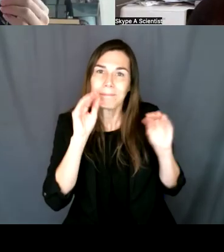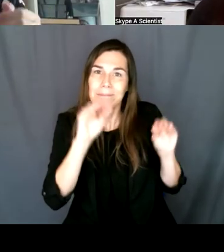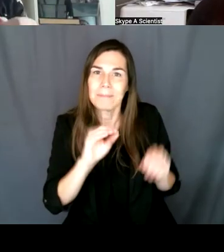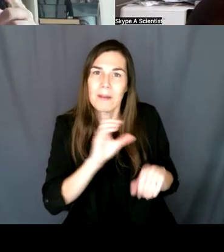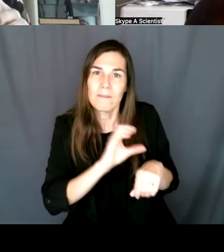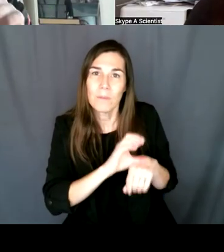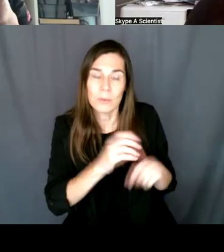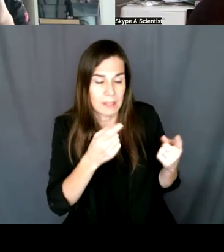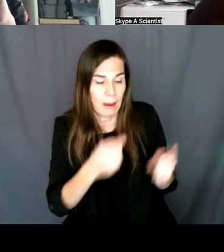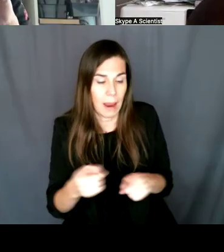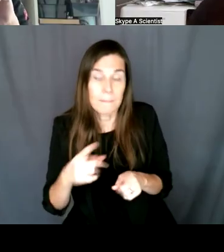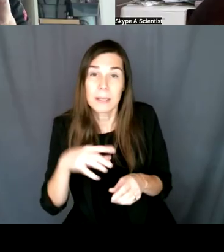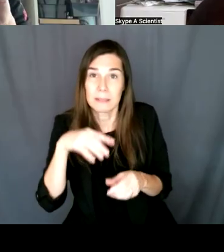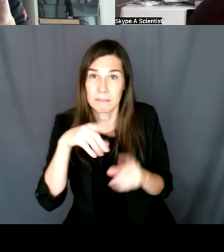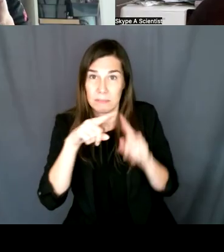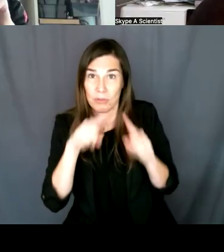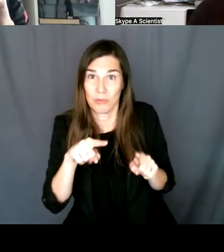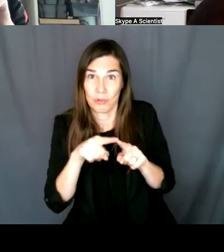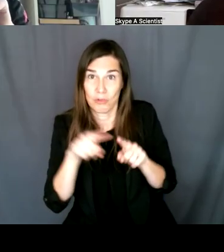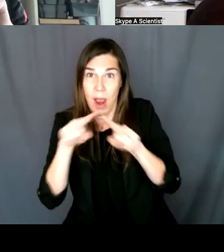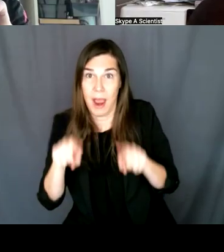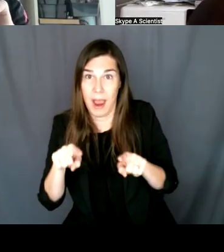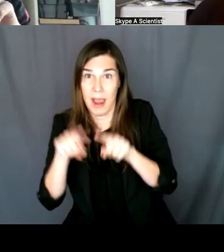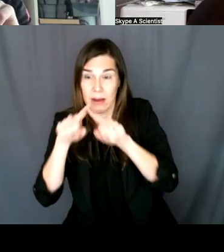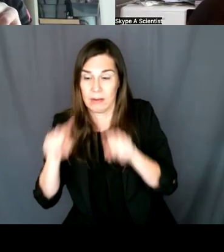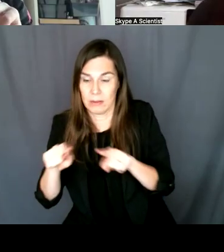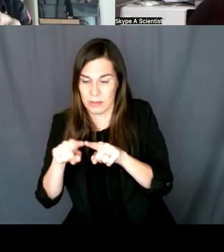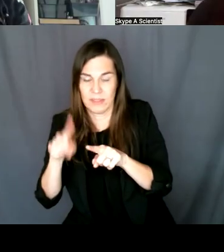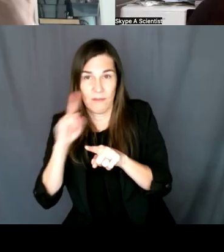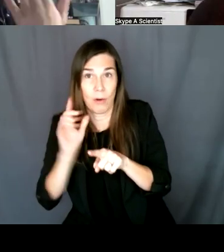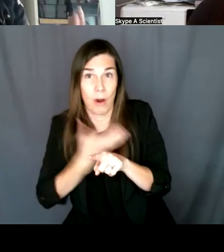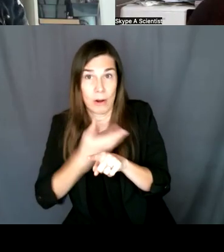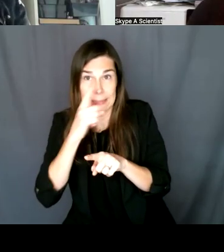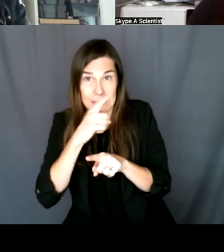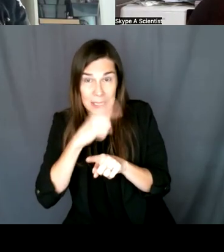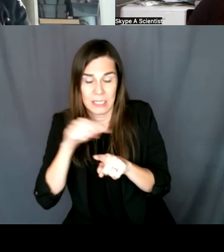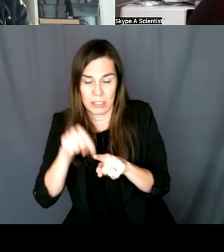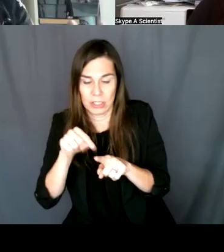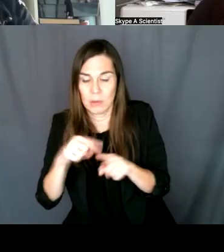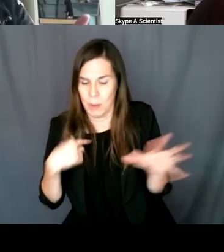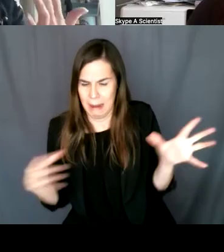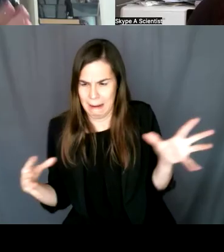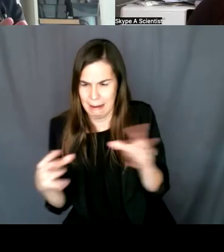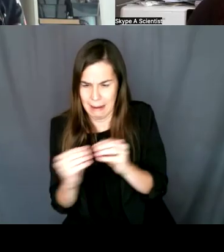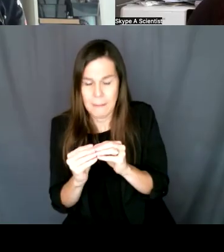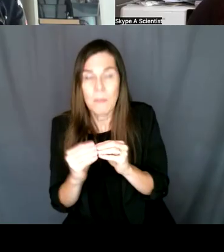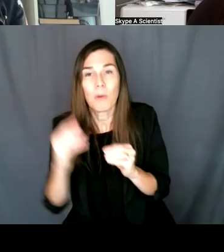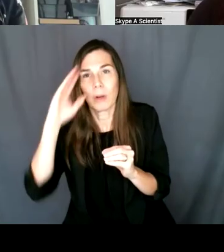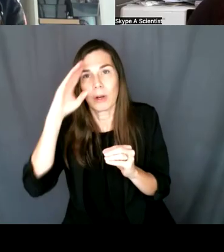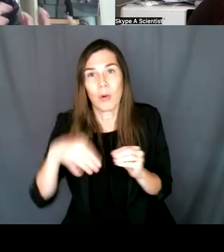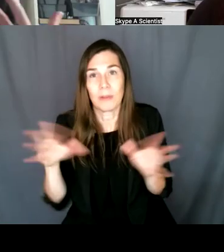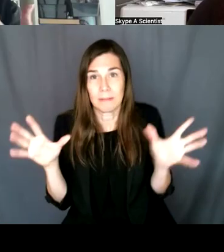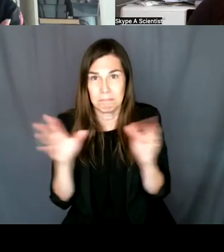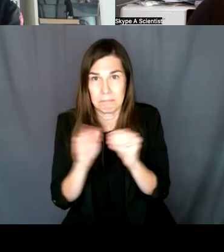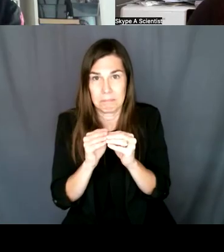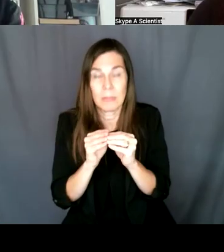going on in these triangles that make up our simulation. And when we add up all those forces, we know that the sum of the forces